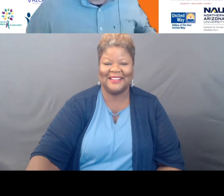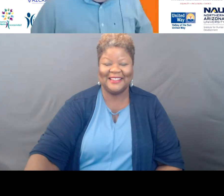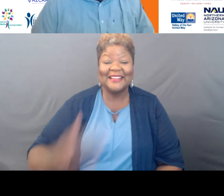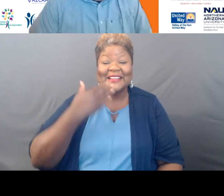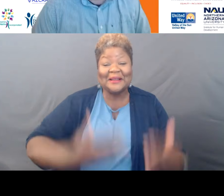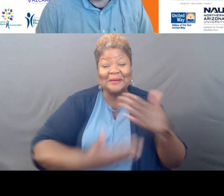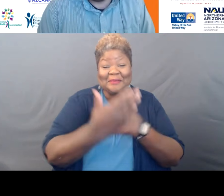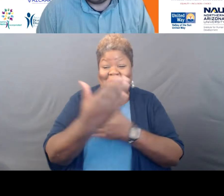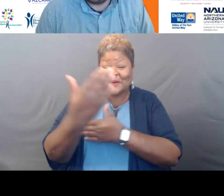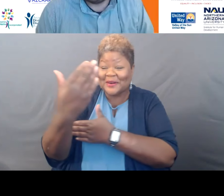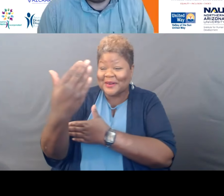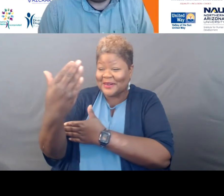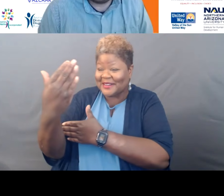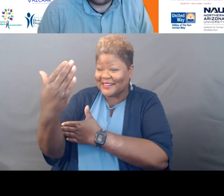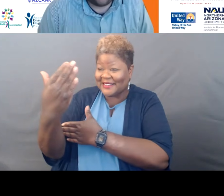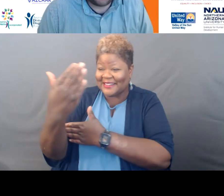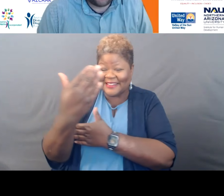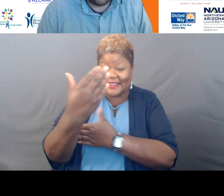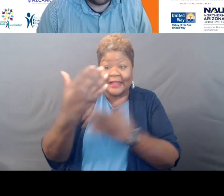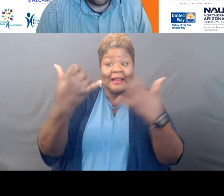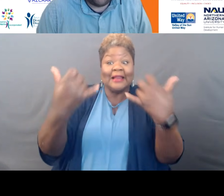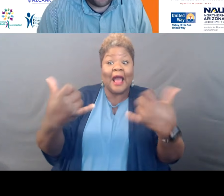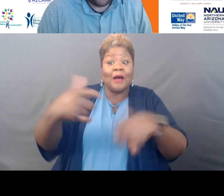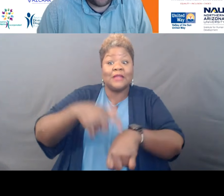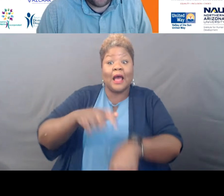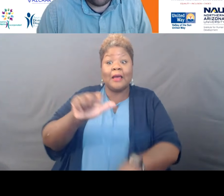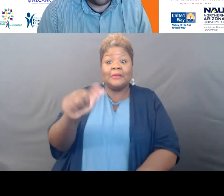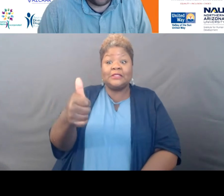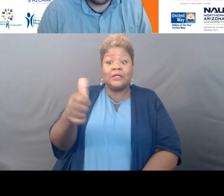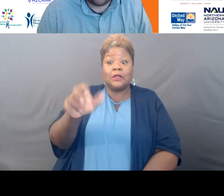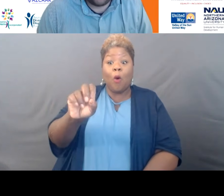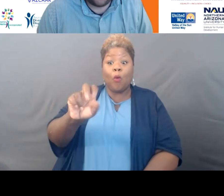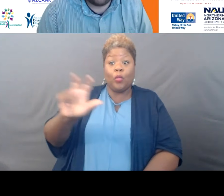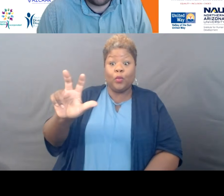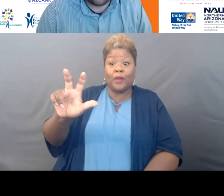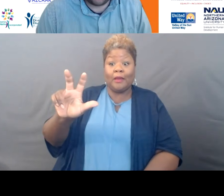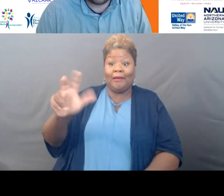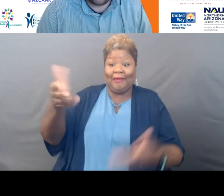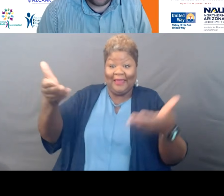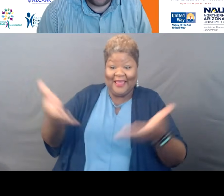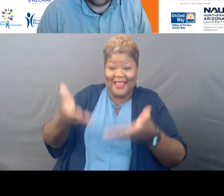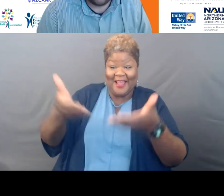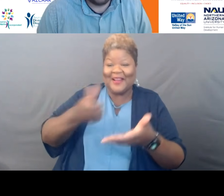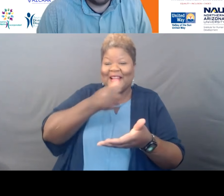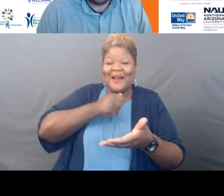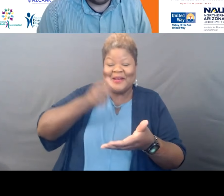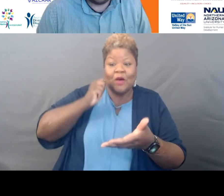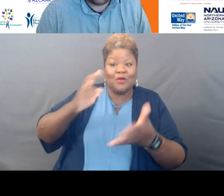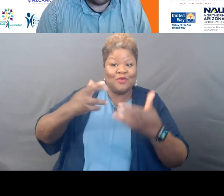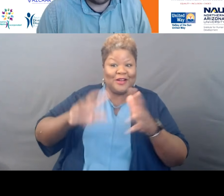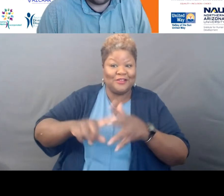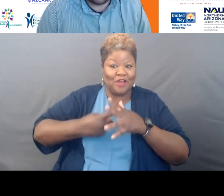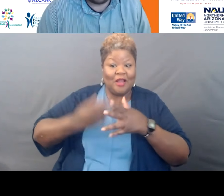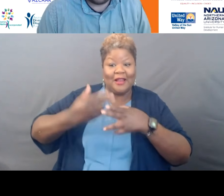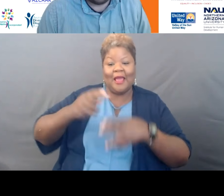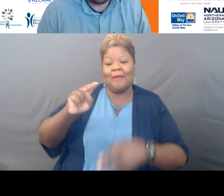Good morning, everyone. It is now 10:03 a.m. in Arizona, and we're ready to get started here. My name